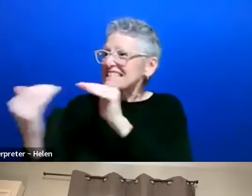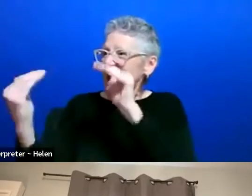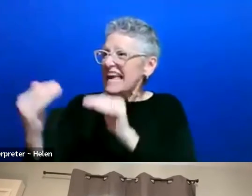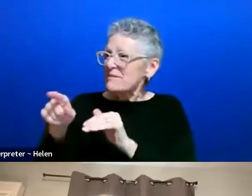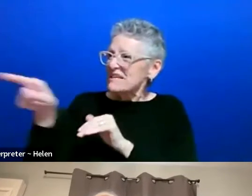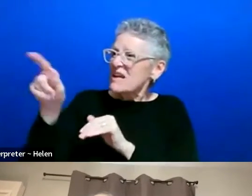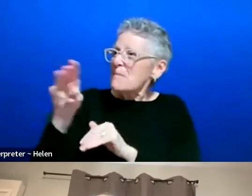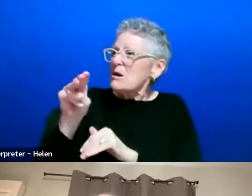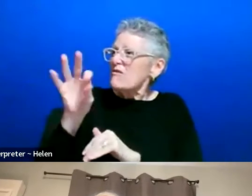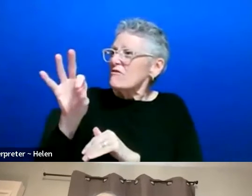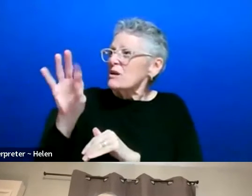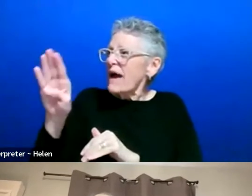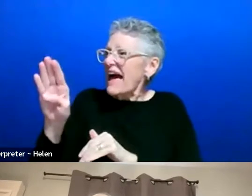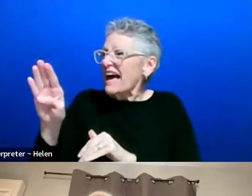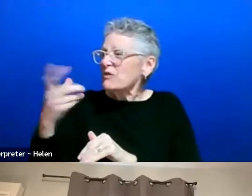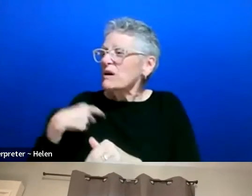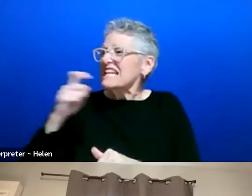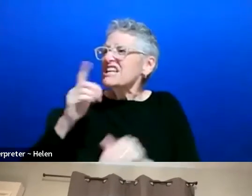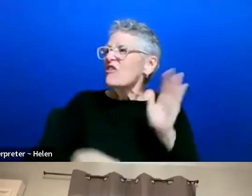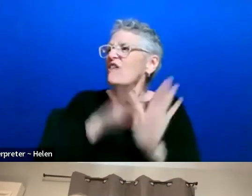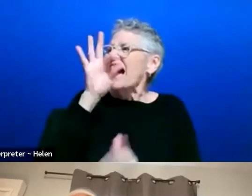but we'll find those foundation people soon.